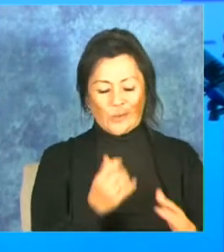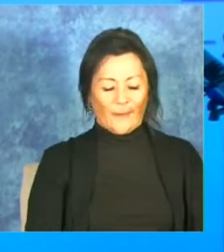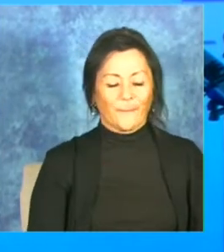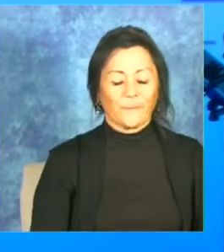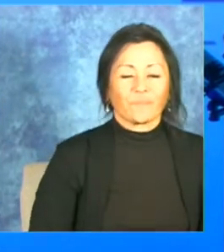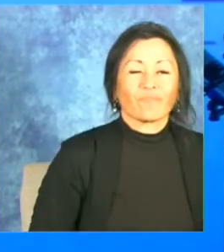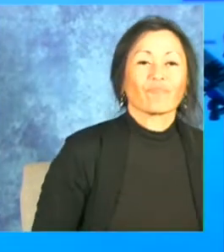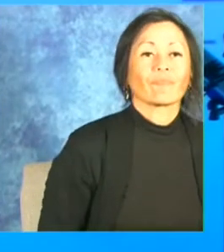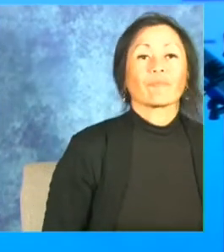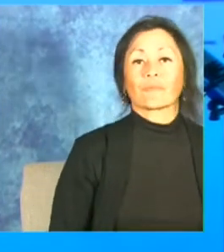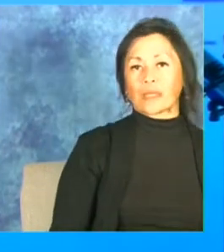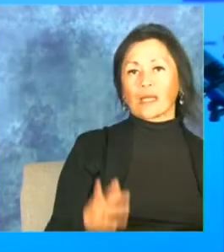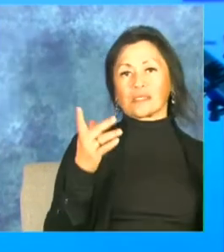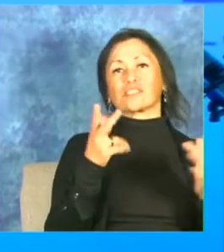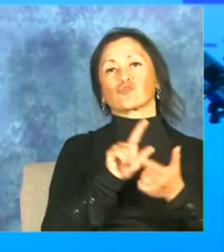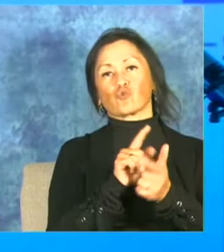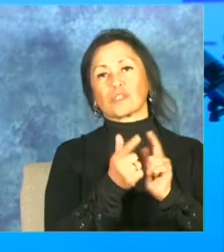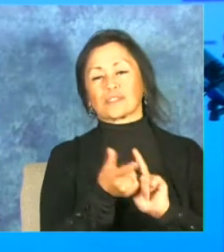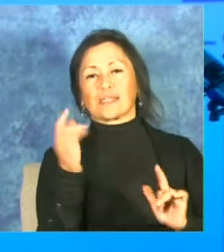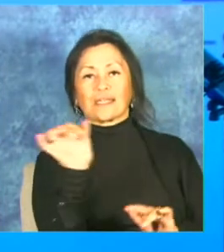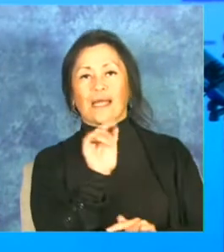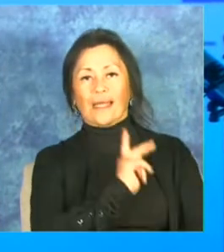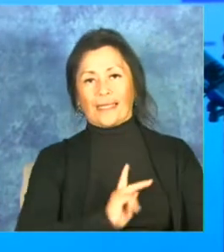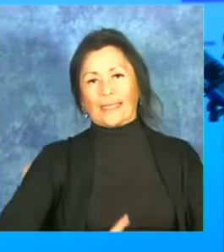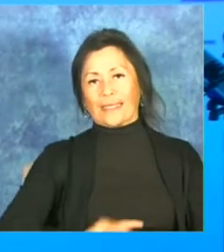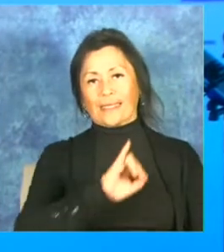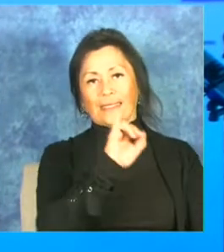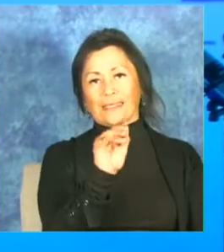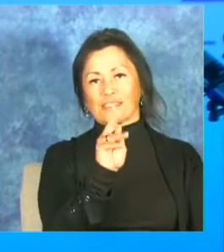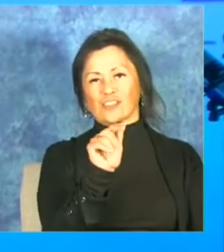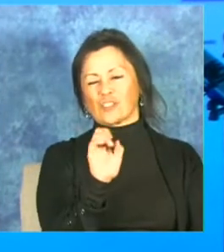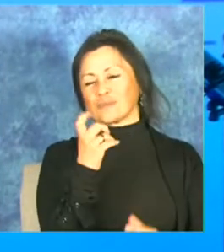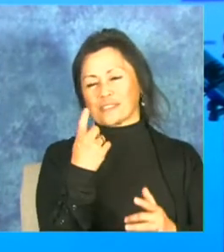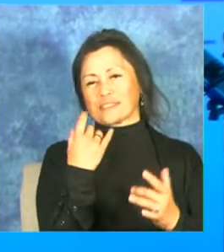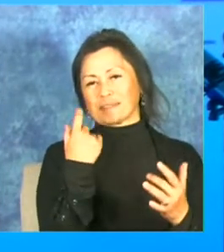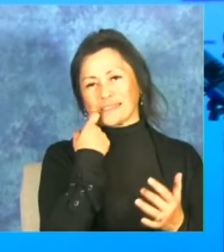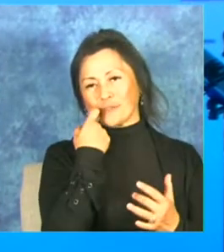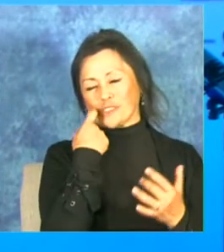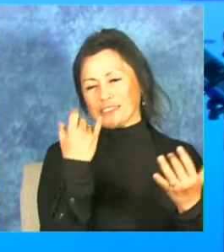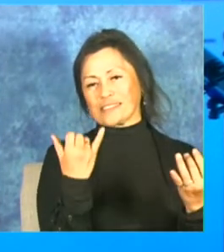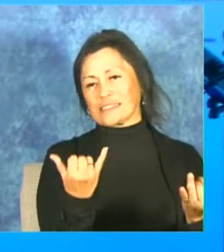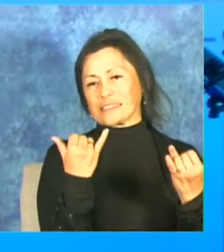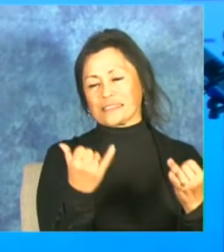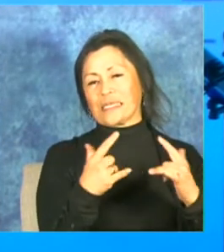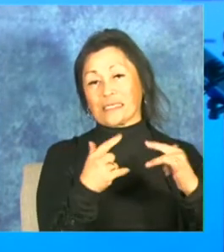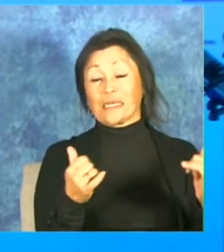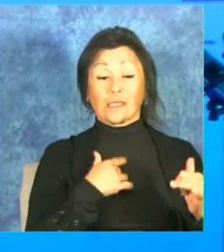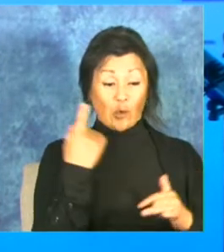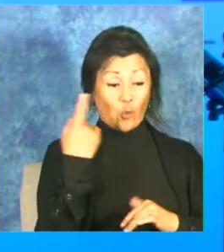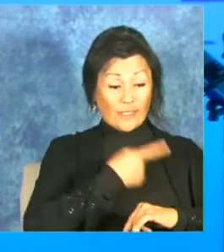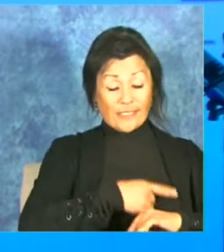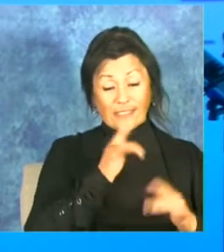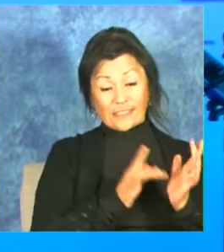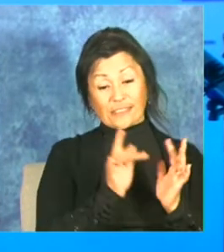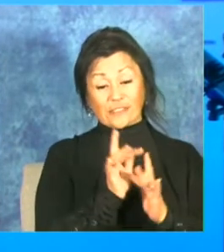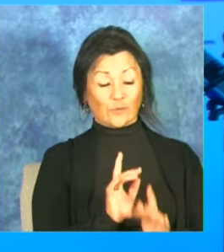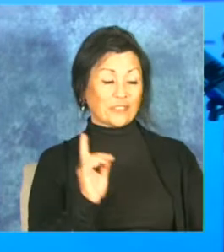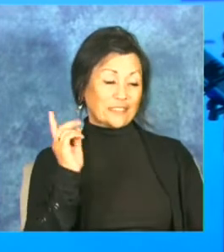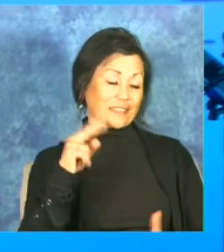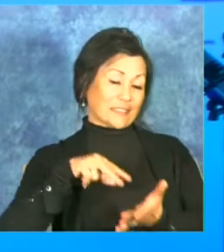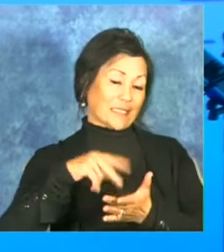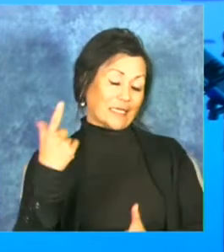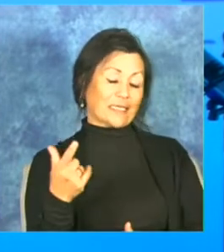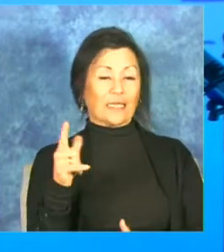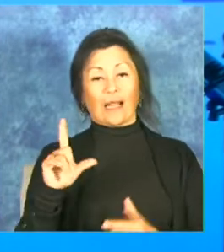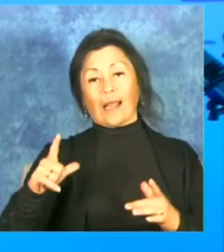don't know. It's a translation, just like the King James, it's just in modern English. One day, as Jesus was standing by the